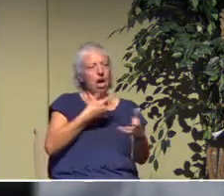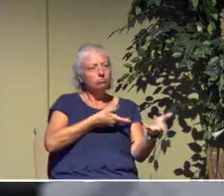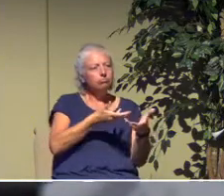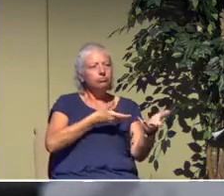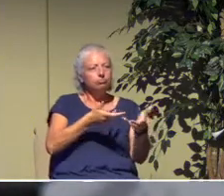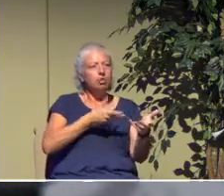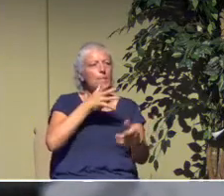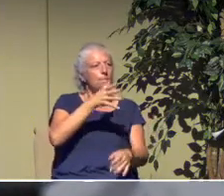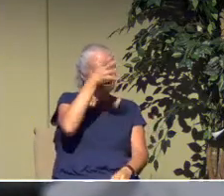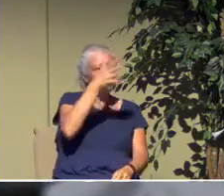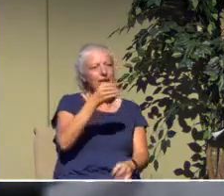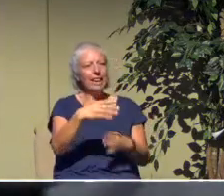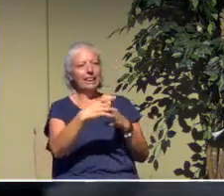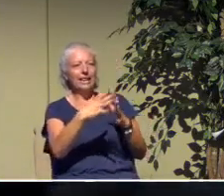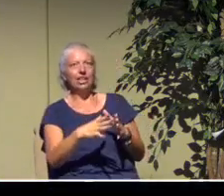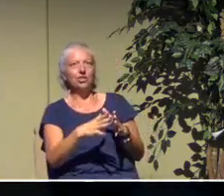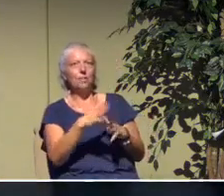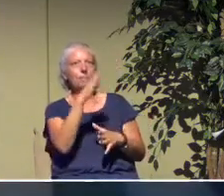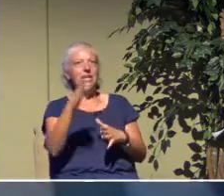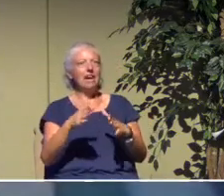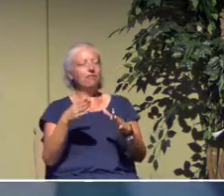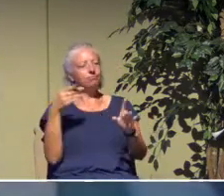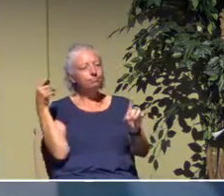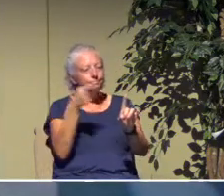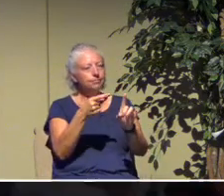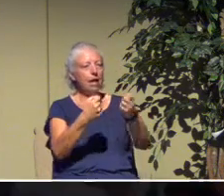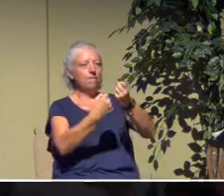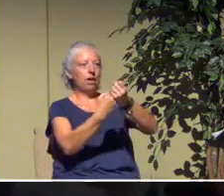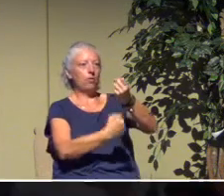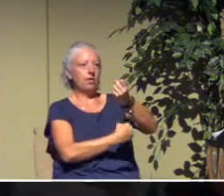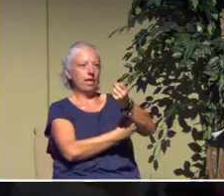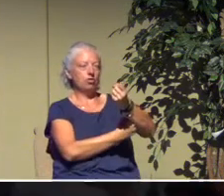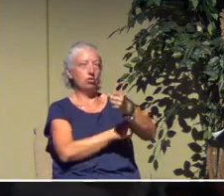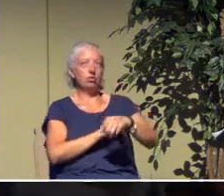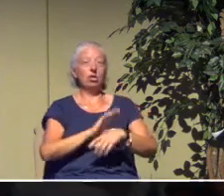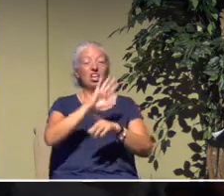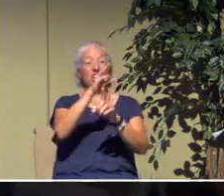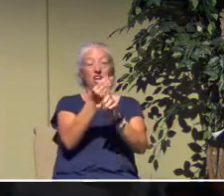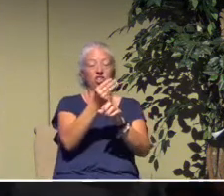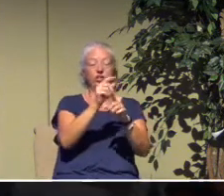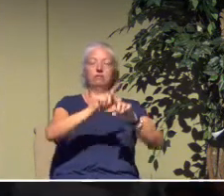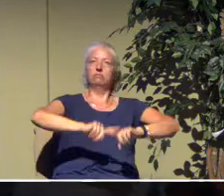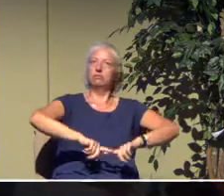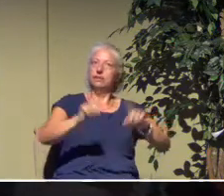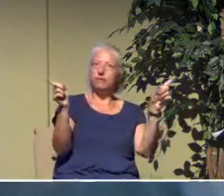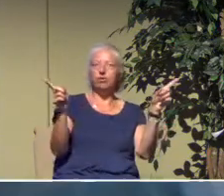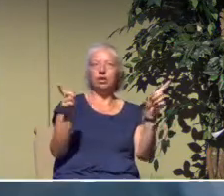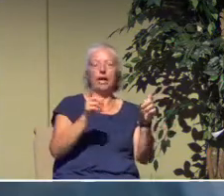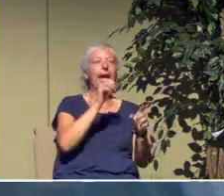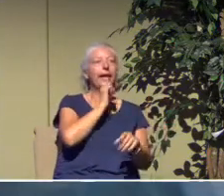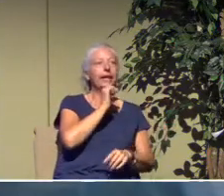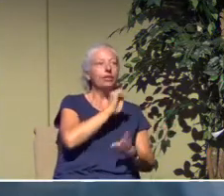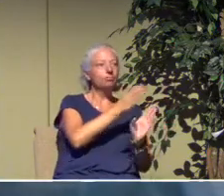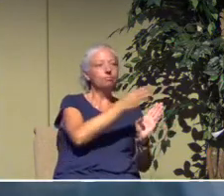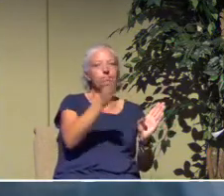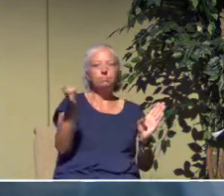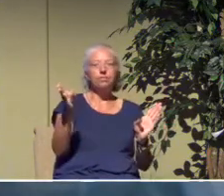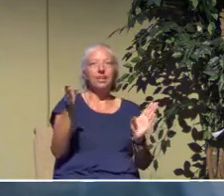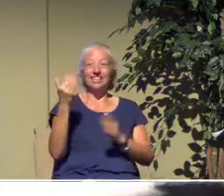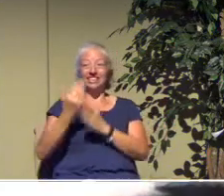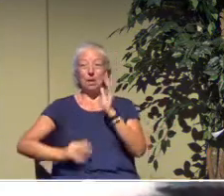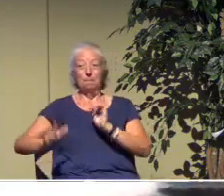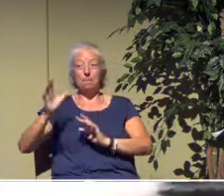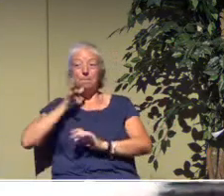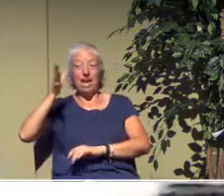and leaders, but I've never addressed the foundations. Culture is just so different. If you look at the ages that kids are dealing with things, sometimes I think parents don't even know what